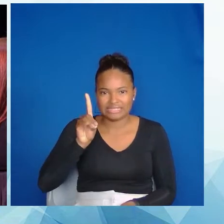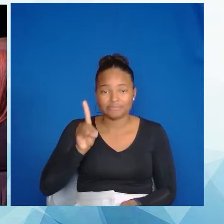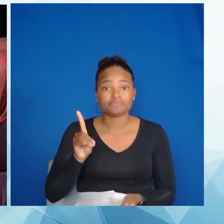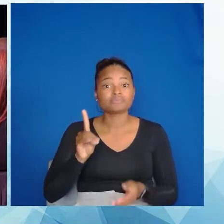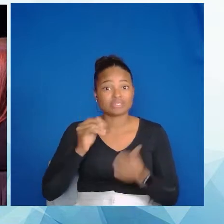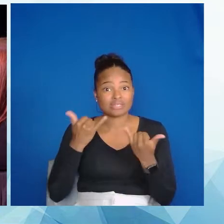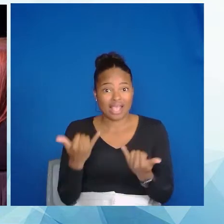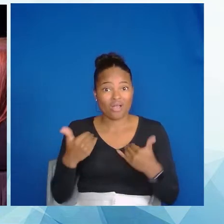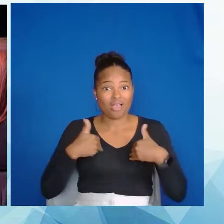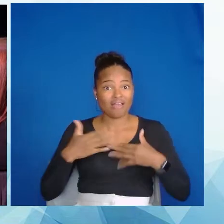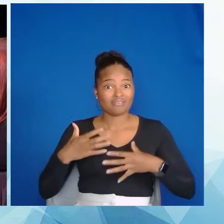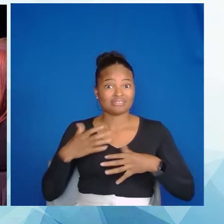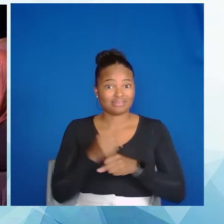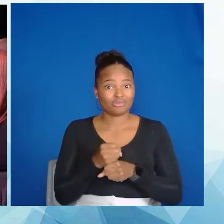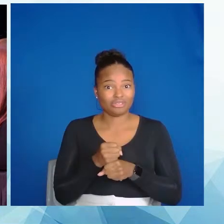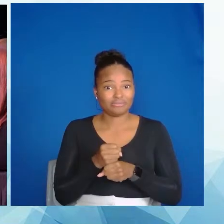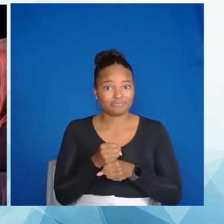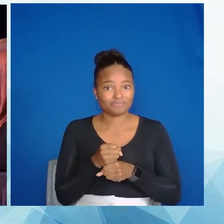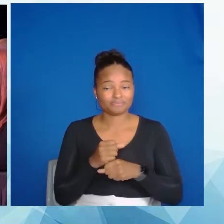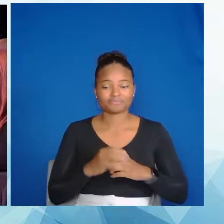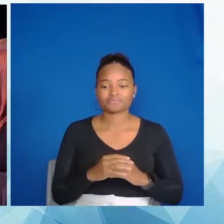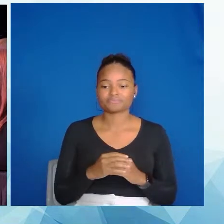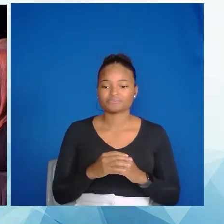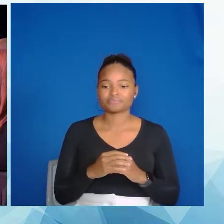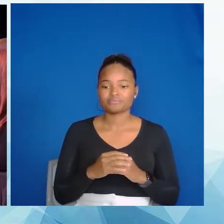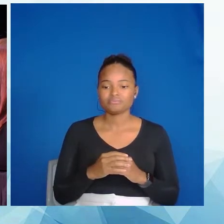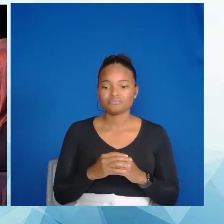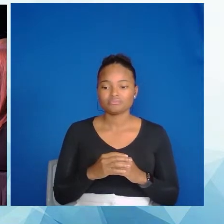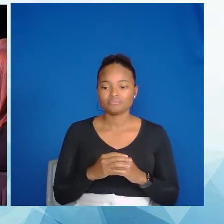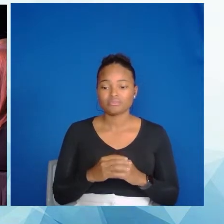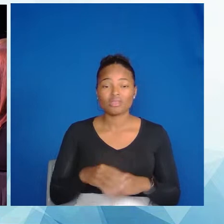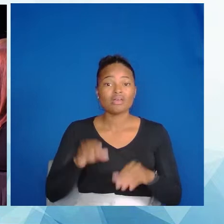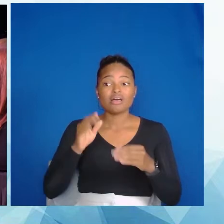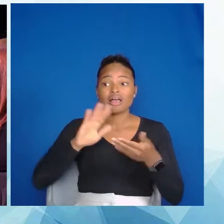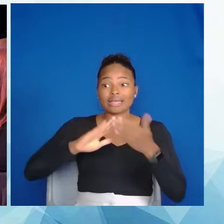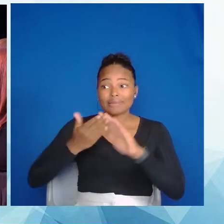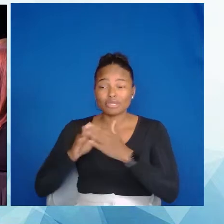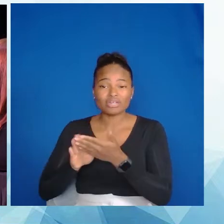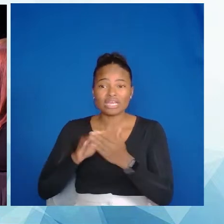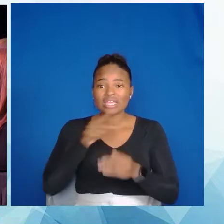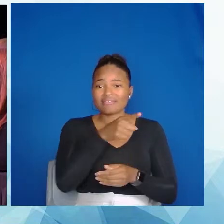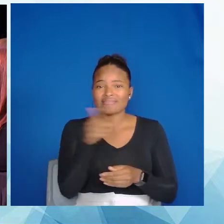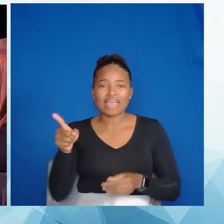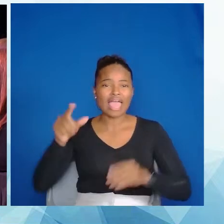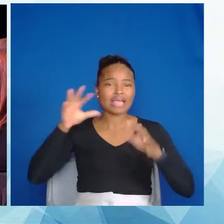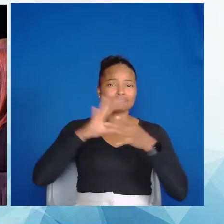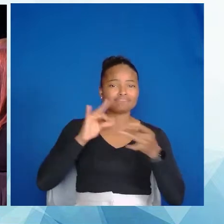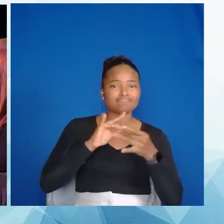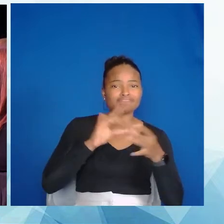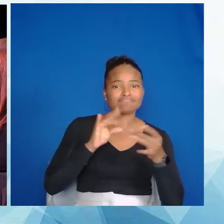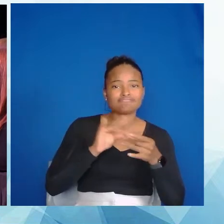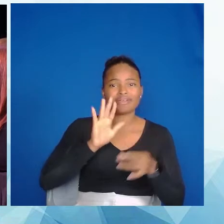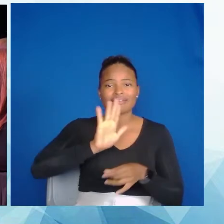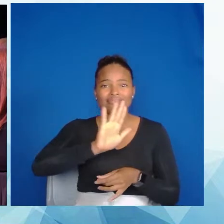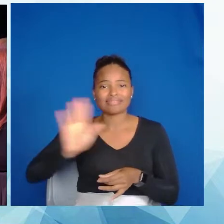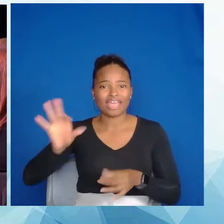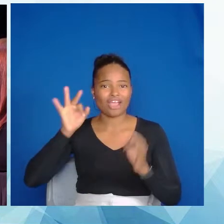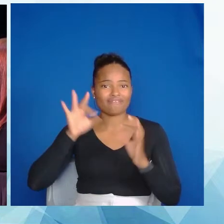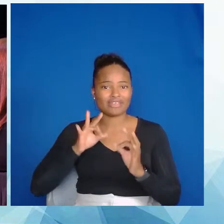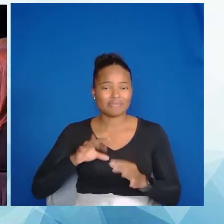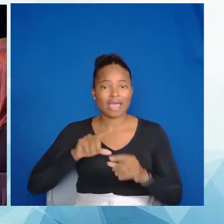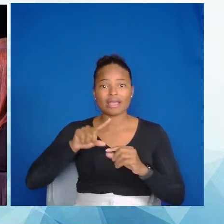summary. We received feedback from the community about the assistant